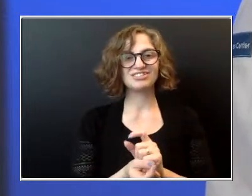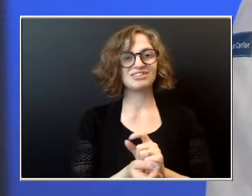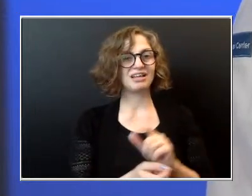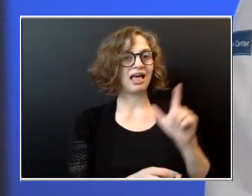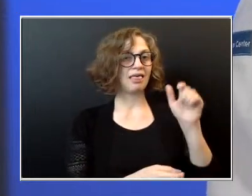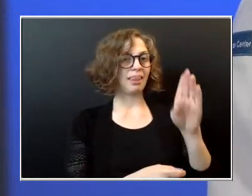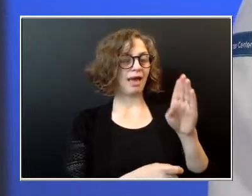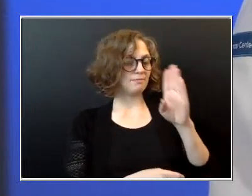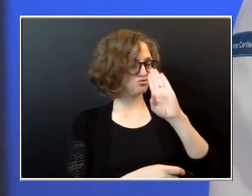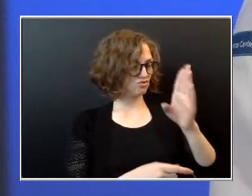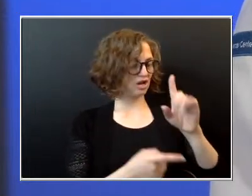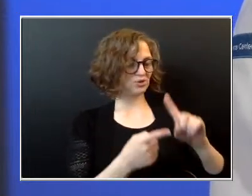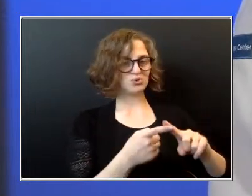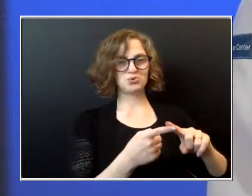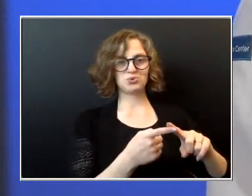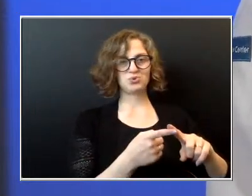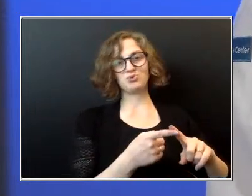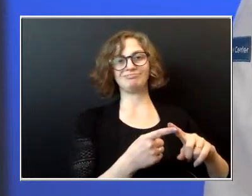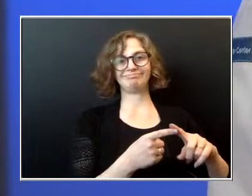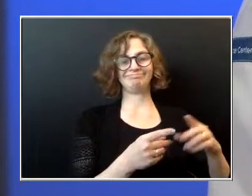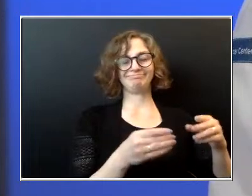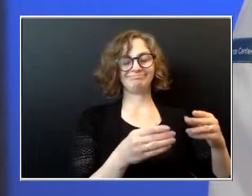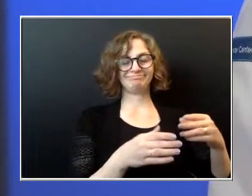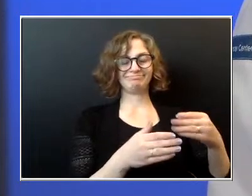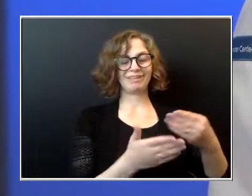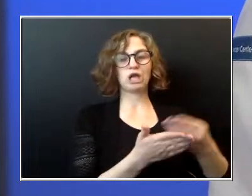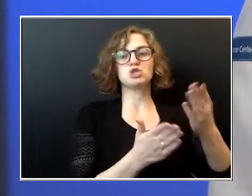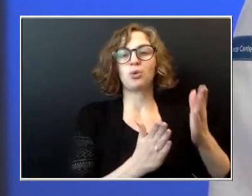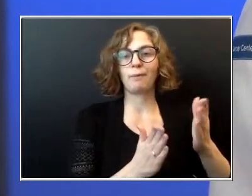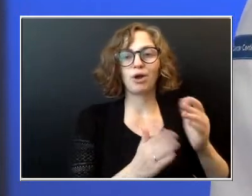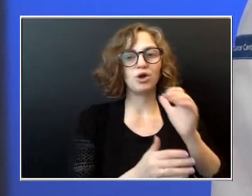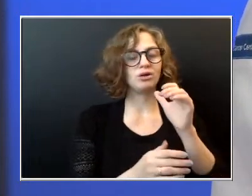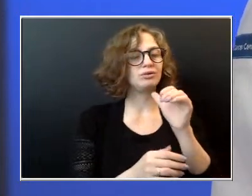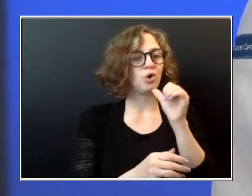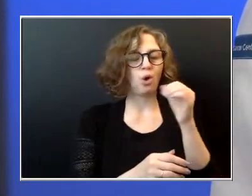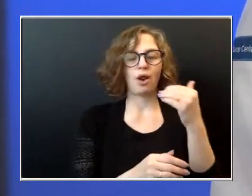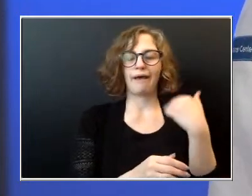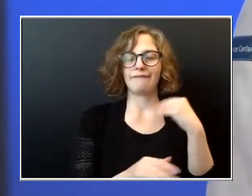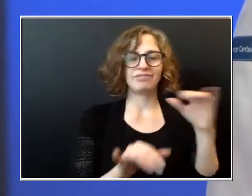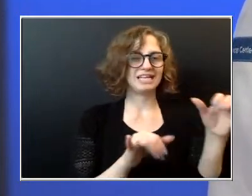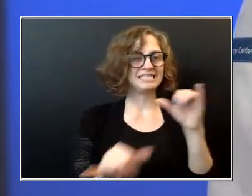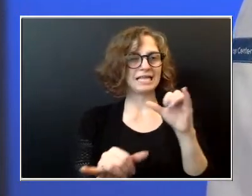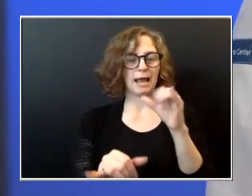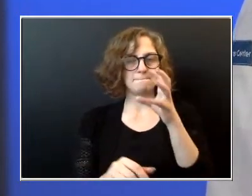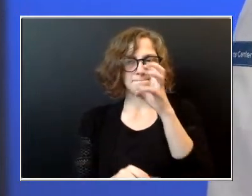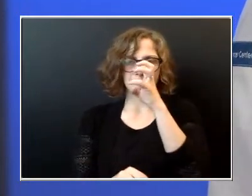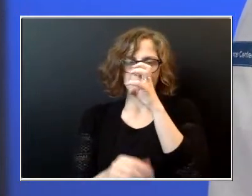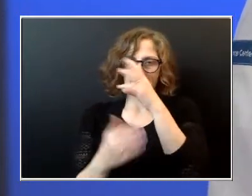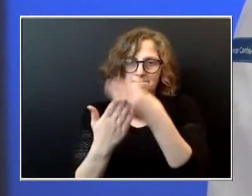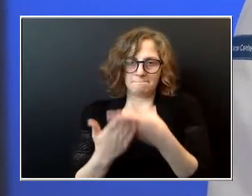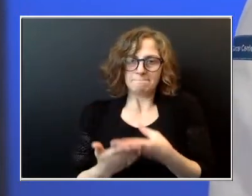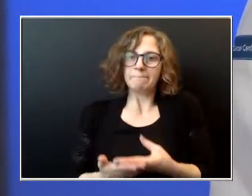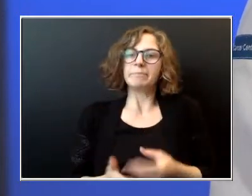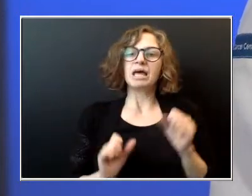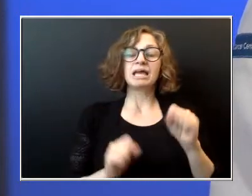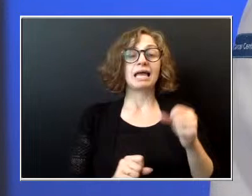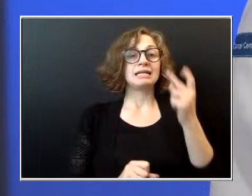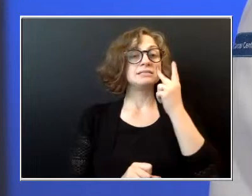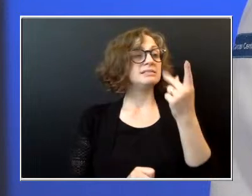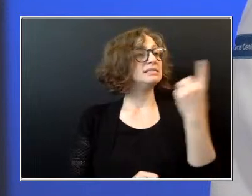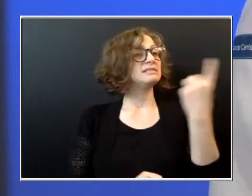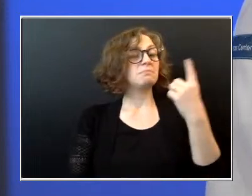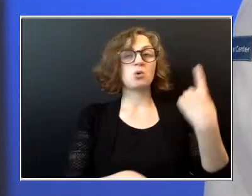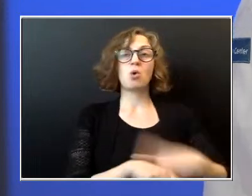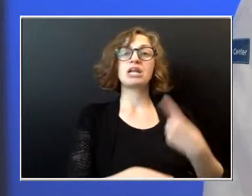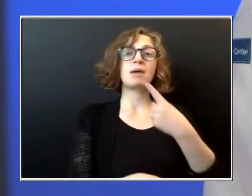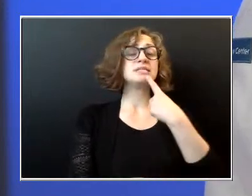that rigorous of validation. They can see something once and say, yep, we found it, but then when